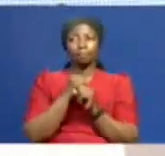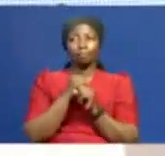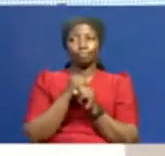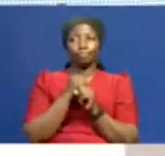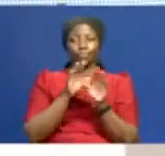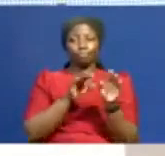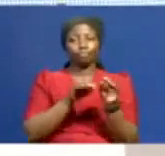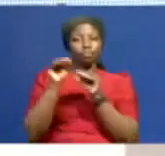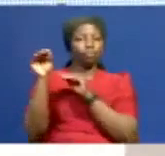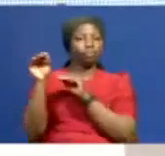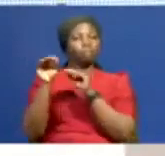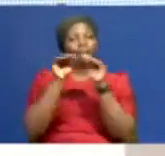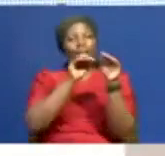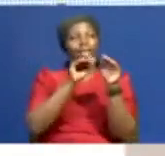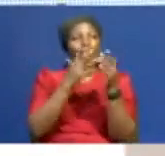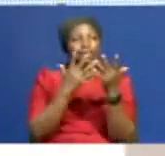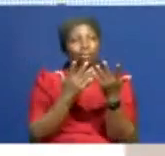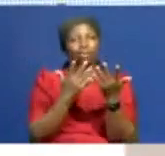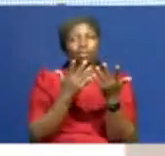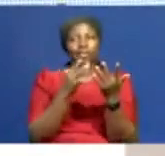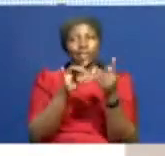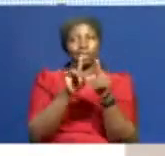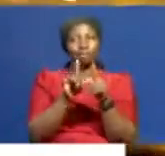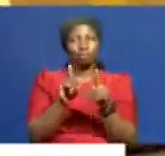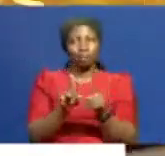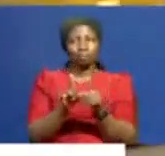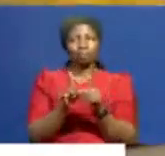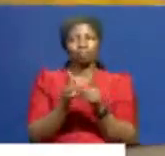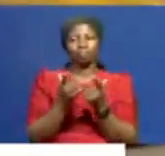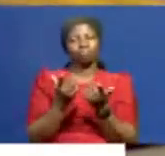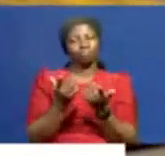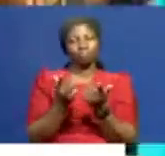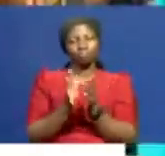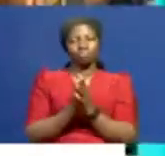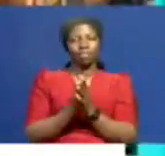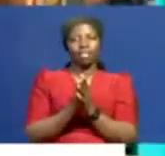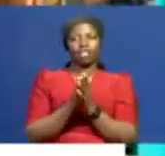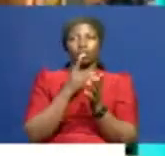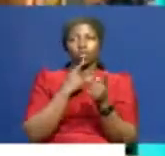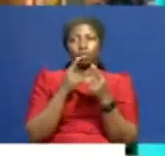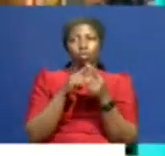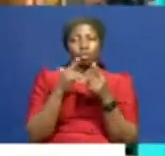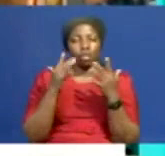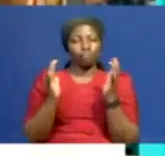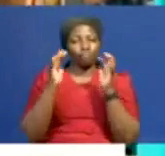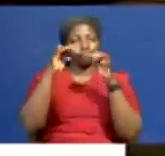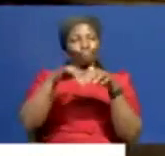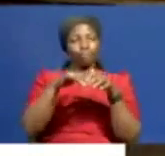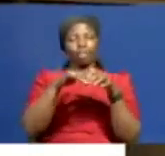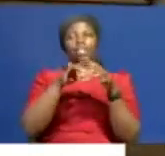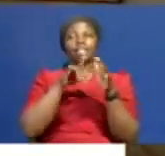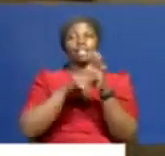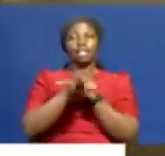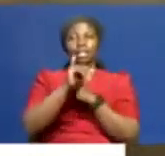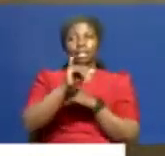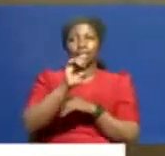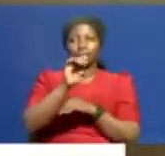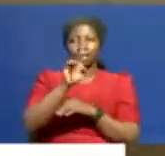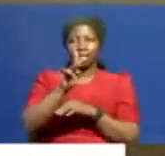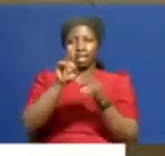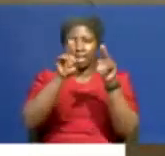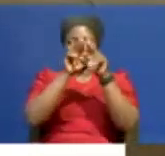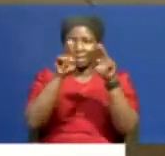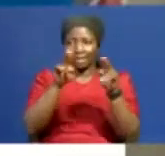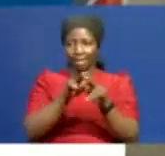migration and movements. Addressing delegates during the 30th IEK International Convention,